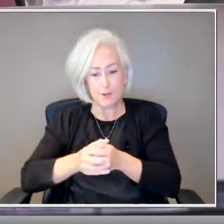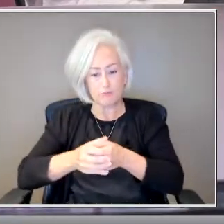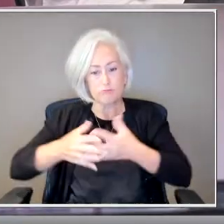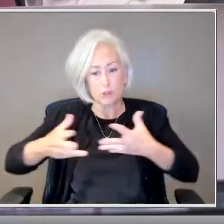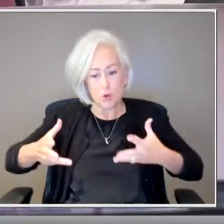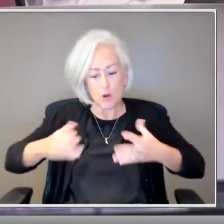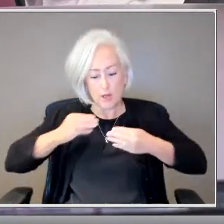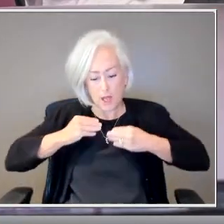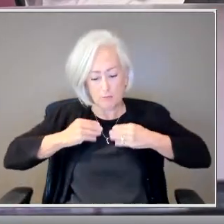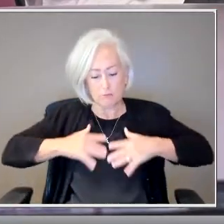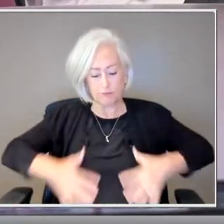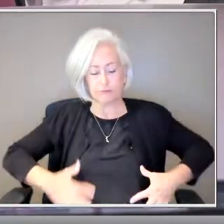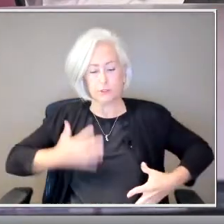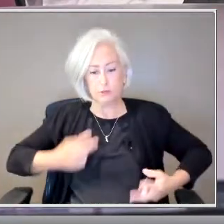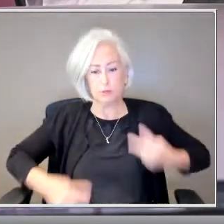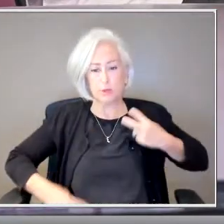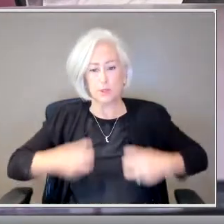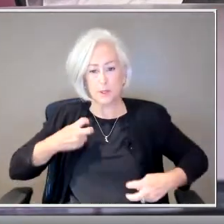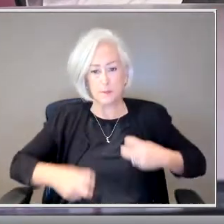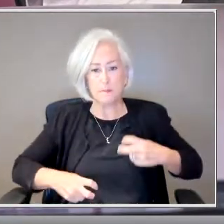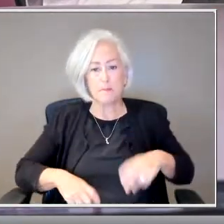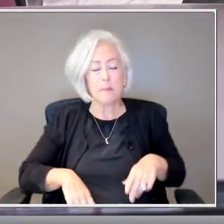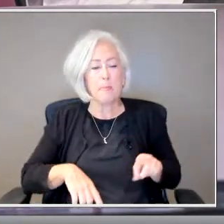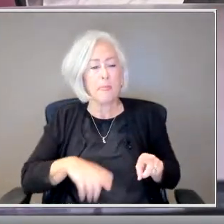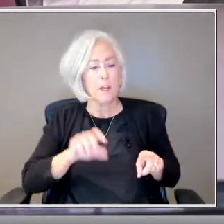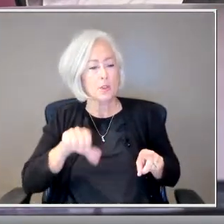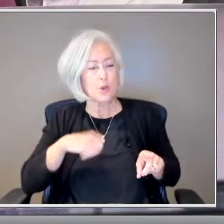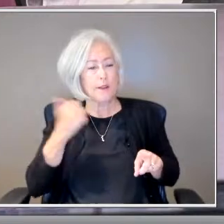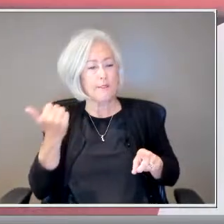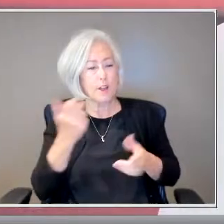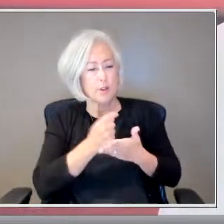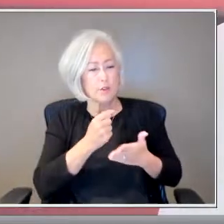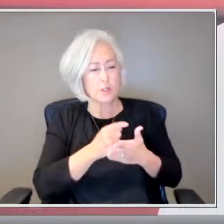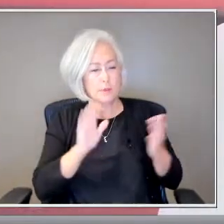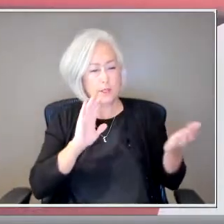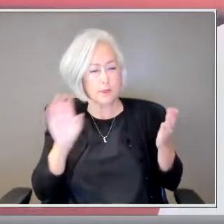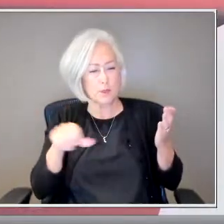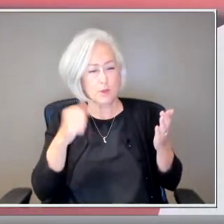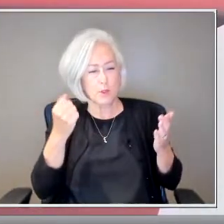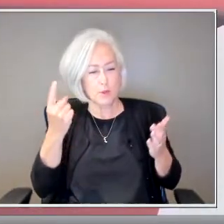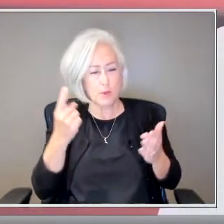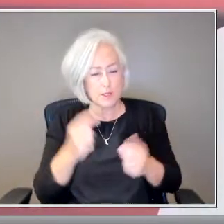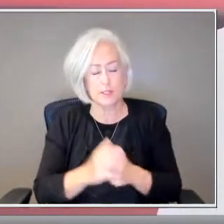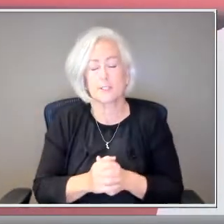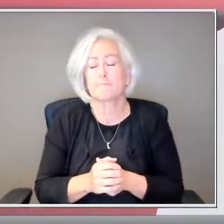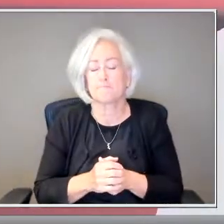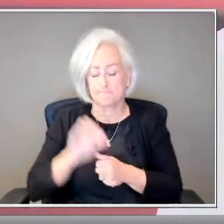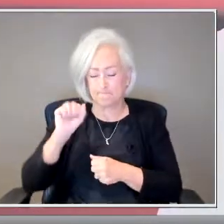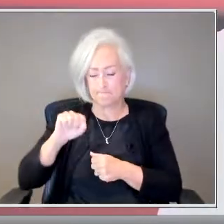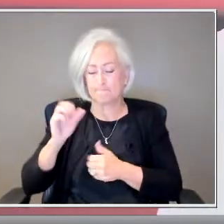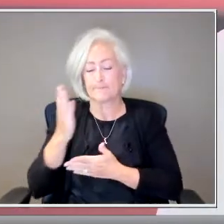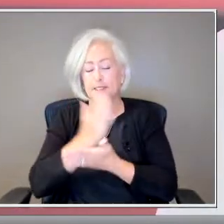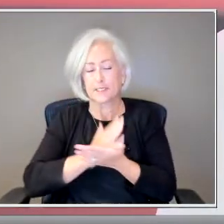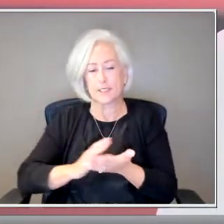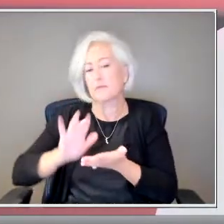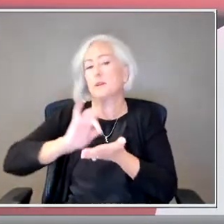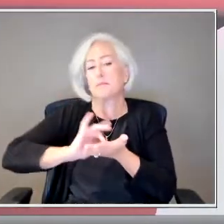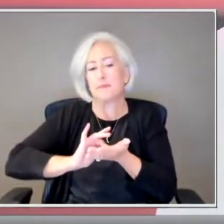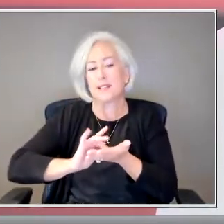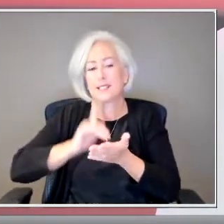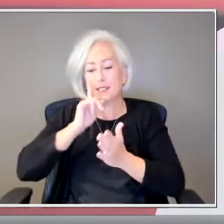therapies compared to previous ones? Yes. Some drugs are identified early as